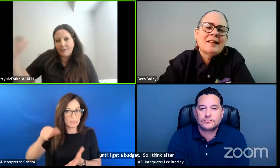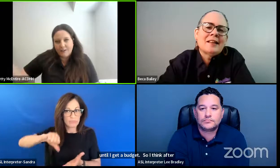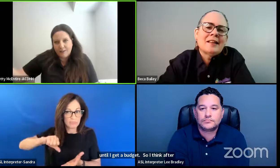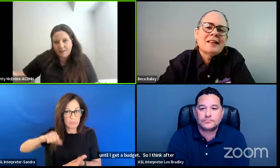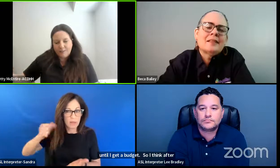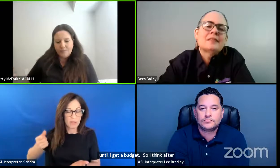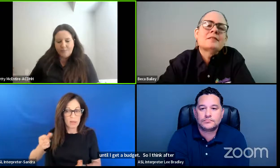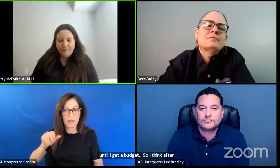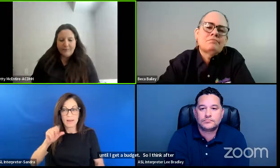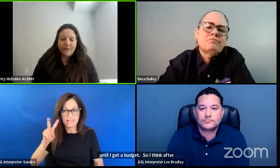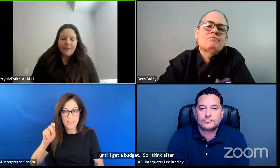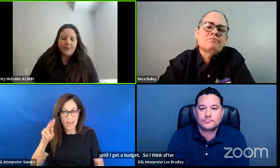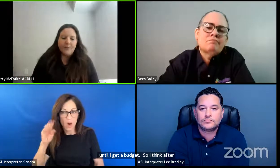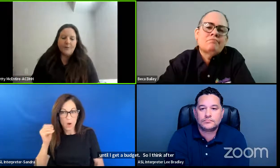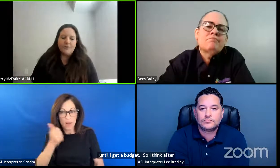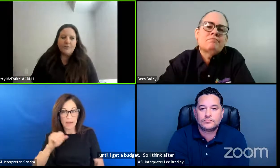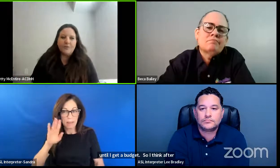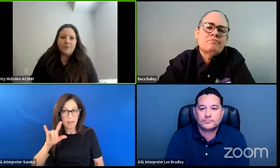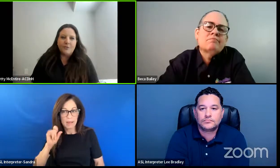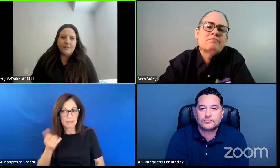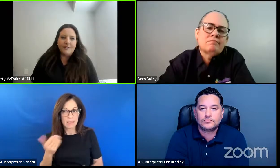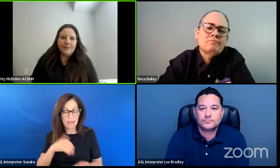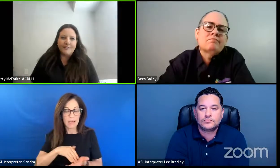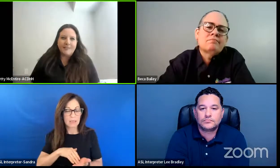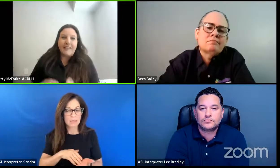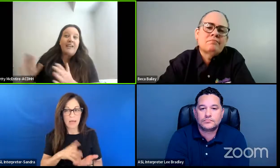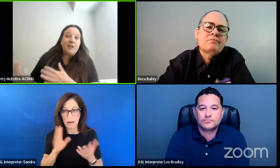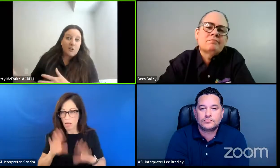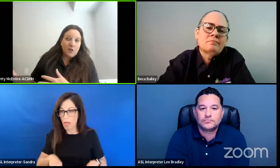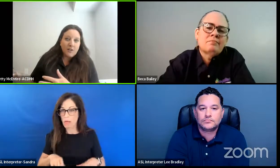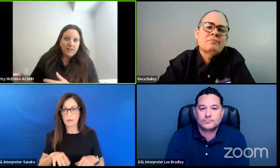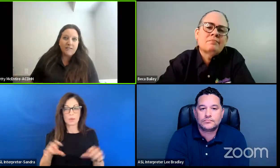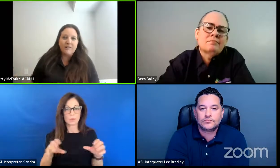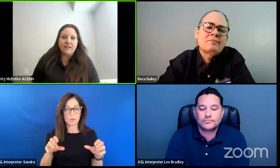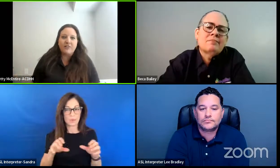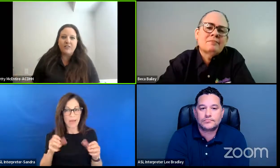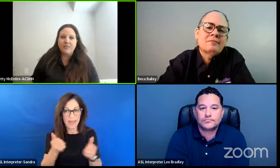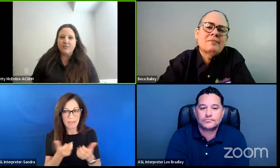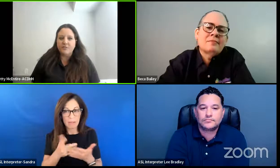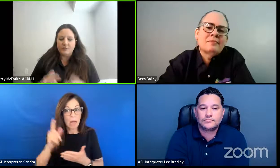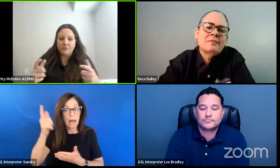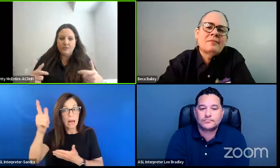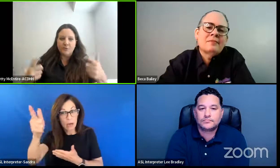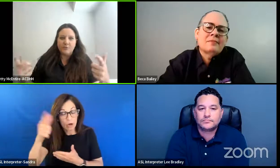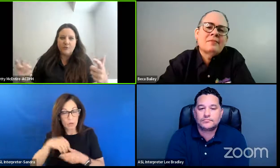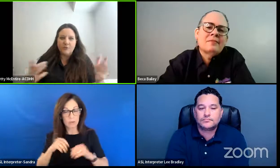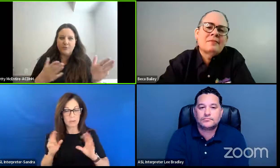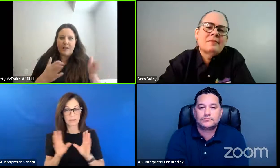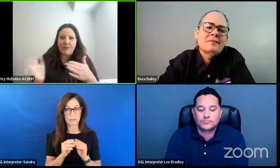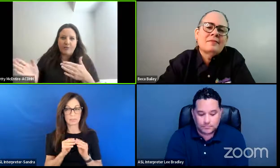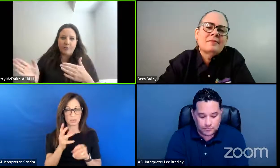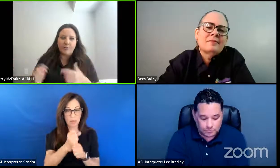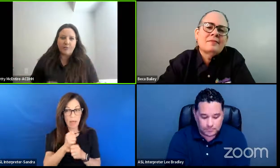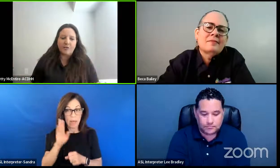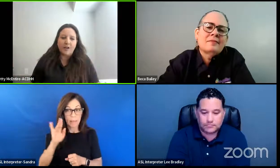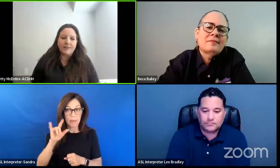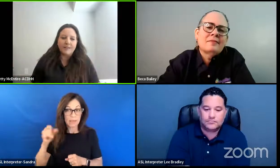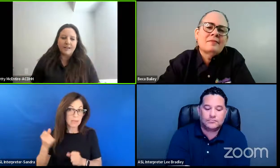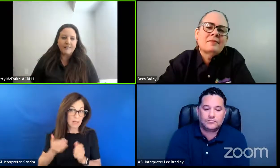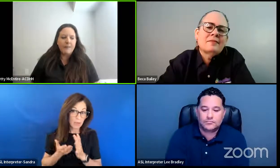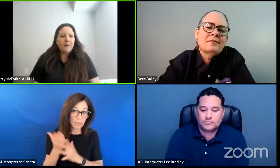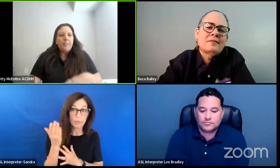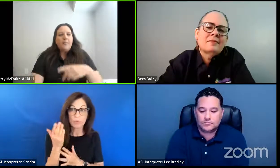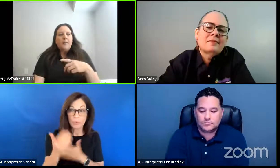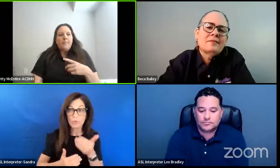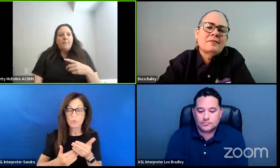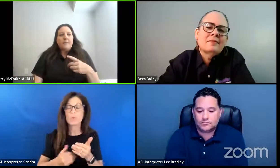then having to, do all these things later in the session to get those bills back through the